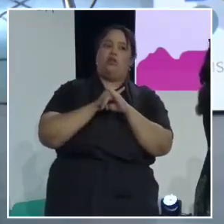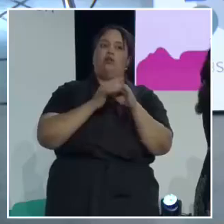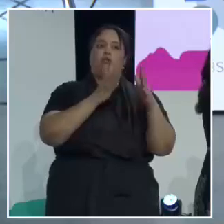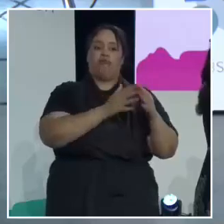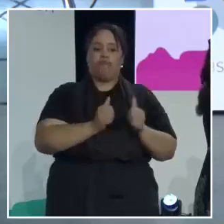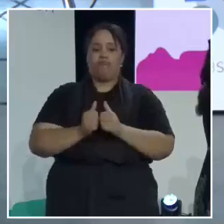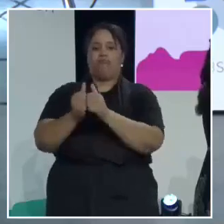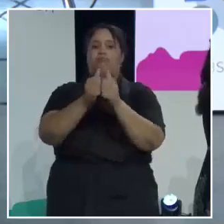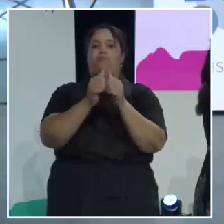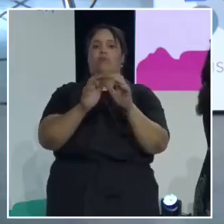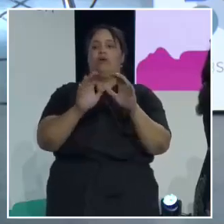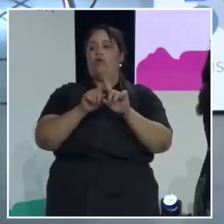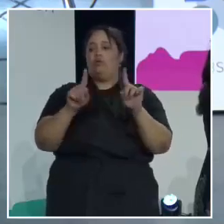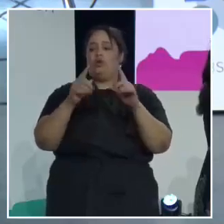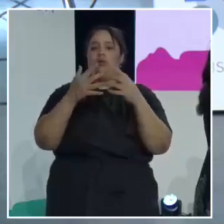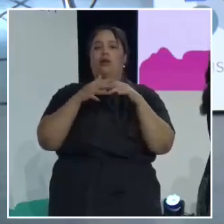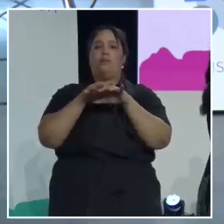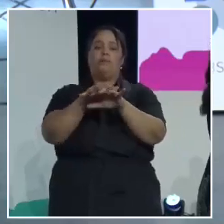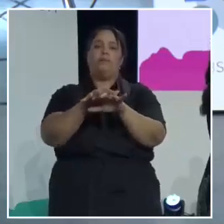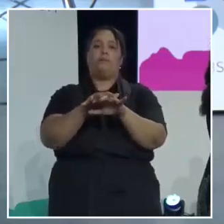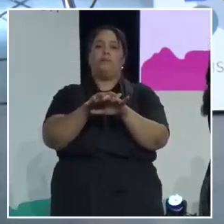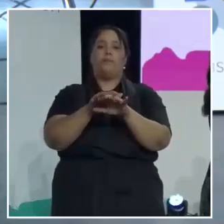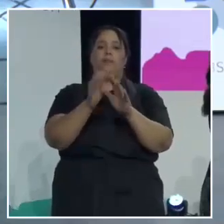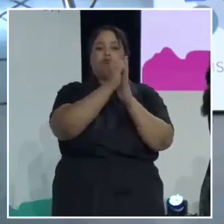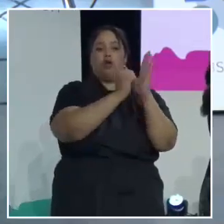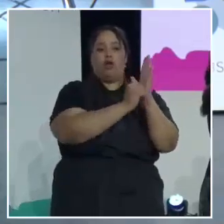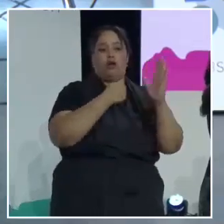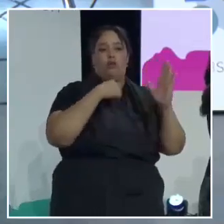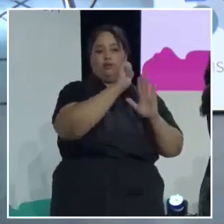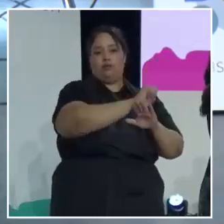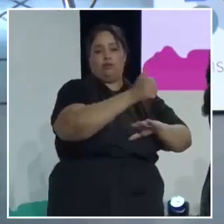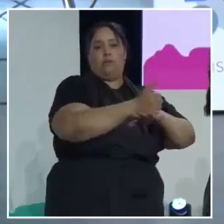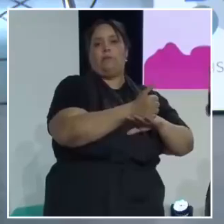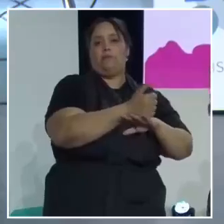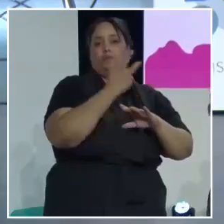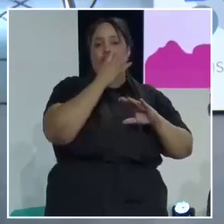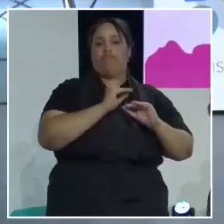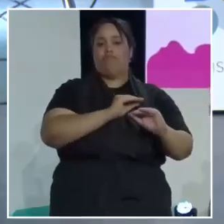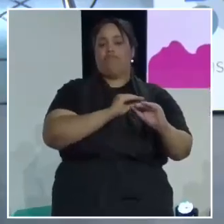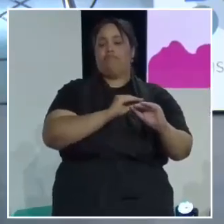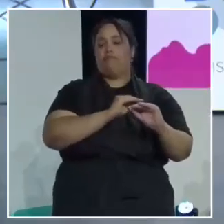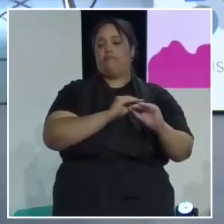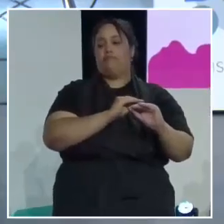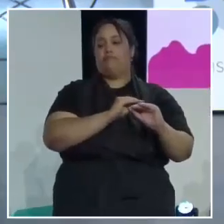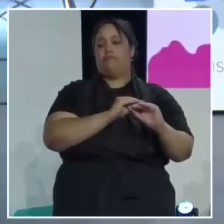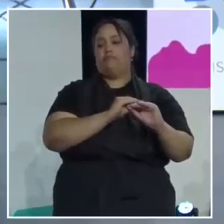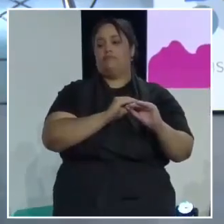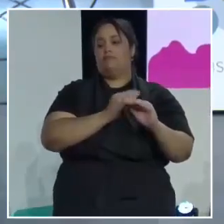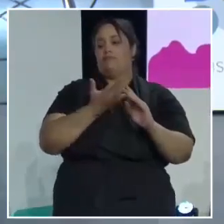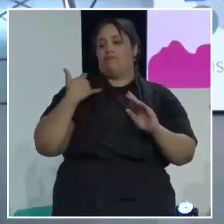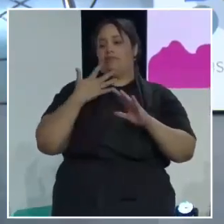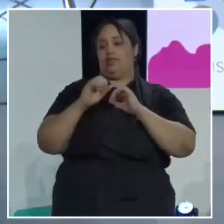cooperation and the implementation of the agenda we set a decade ago and we want to stick